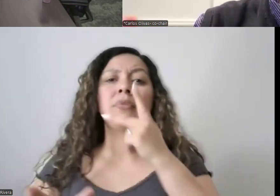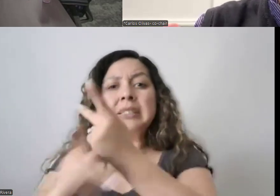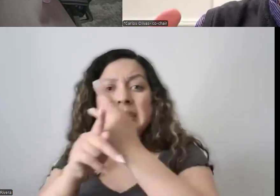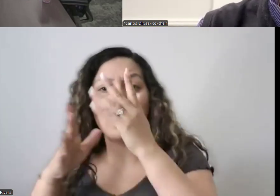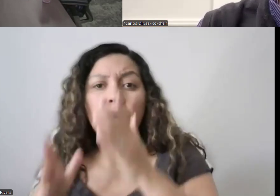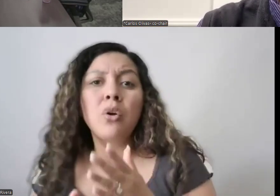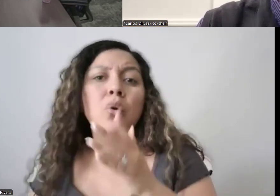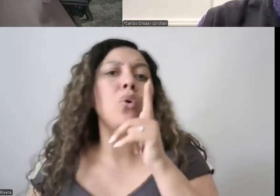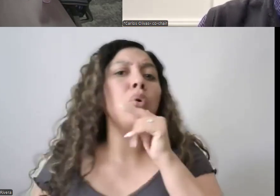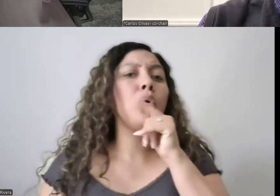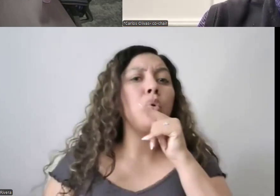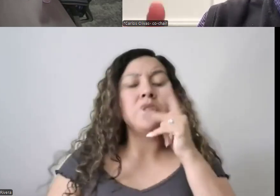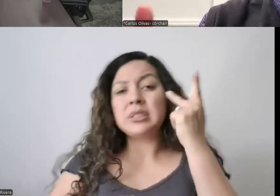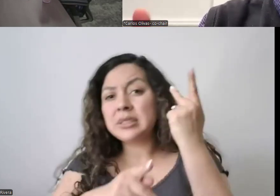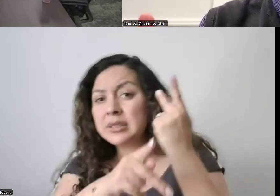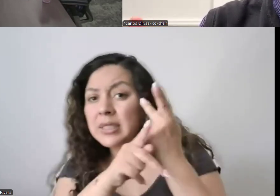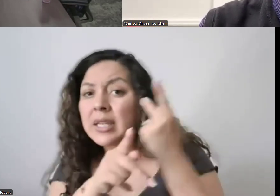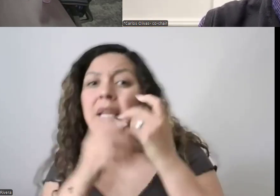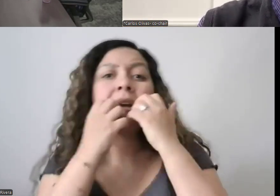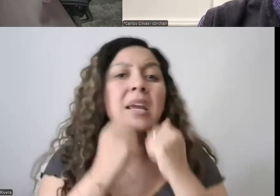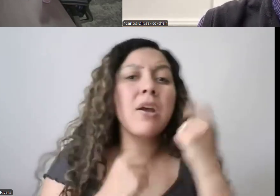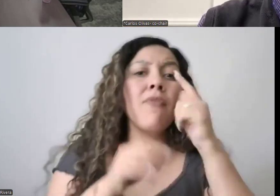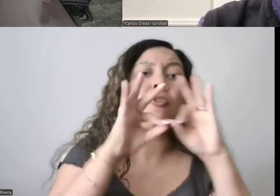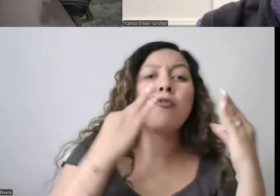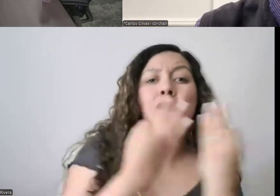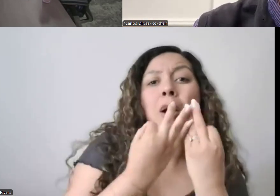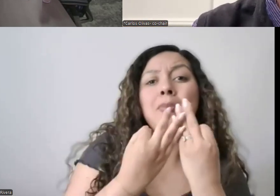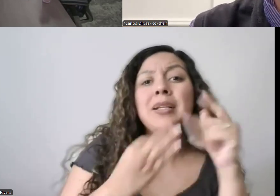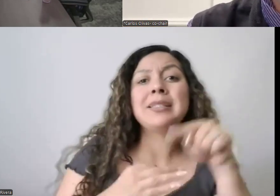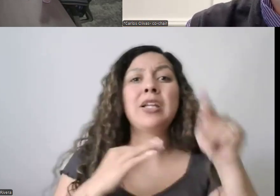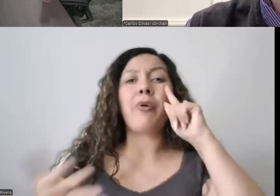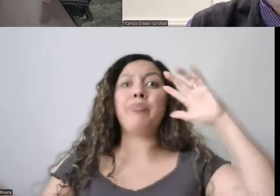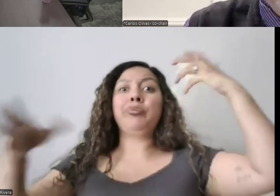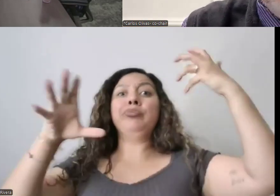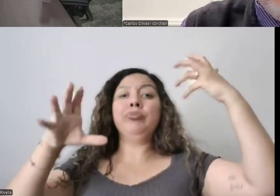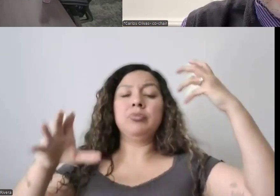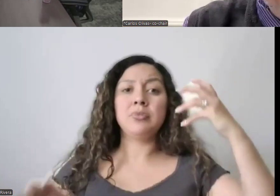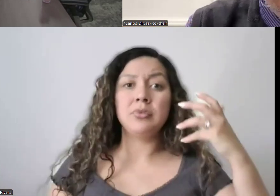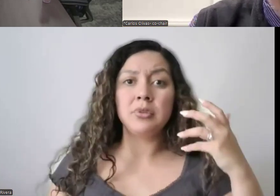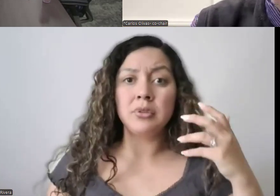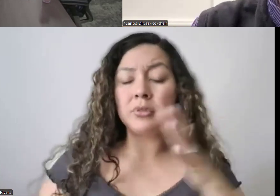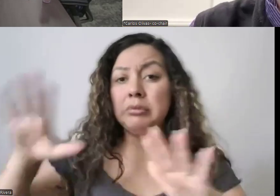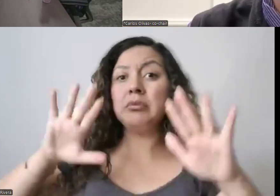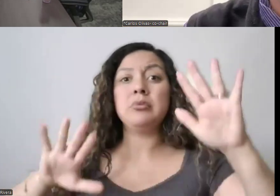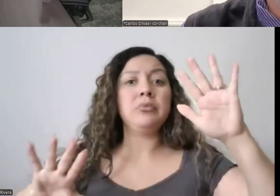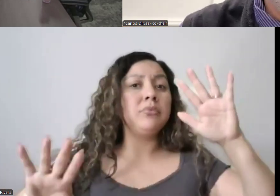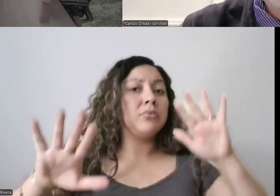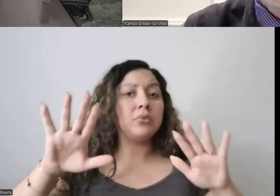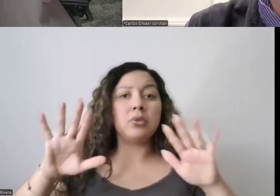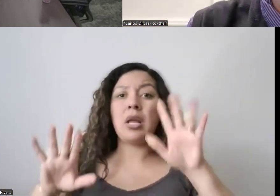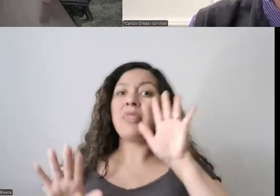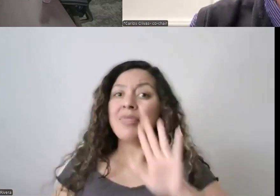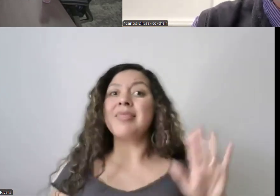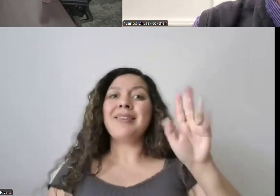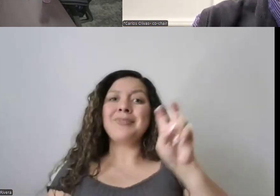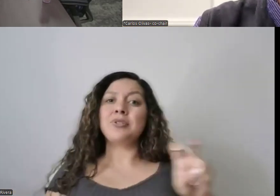caring for the families that are in disarray, discord in their journey, because